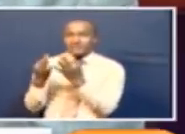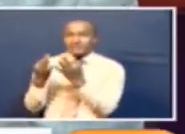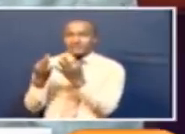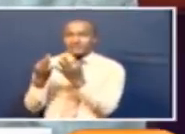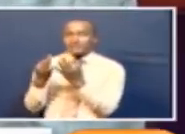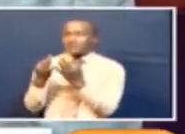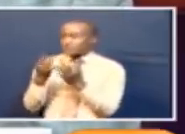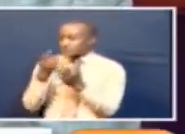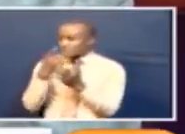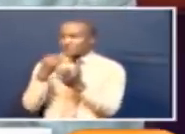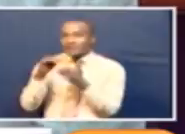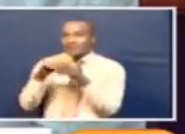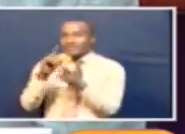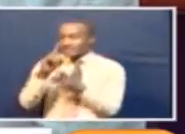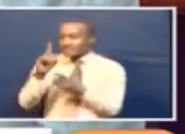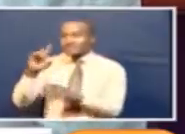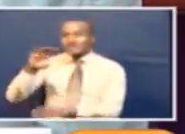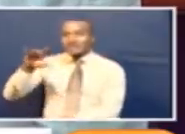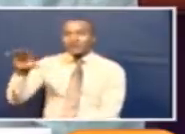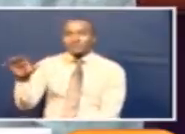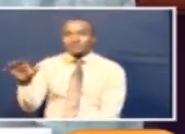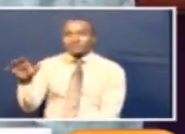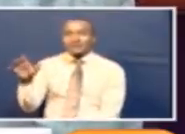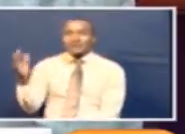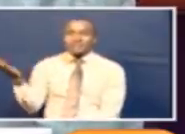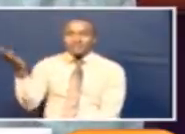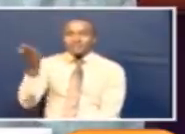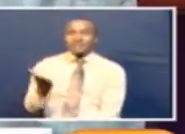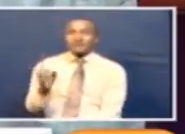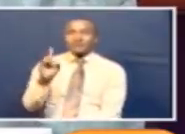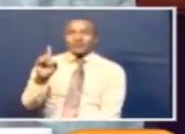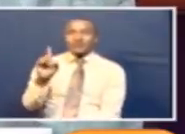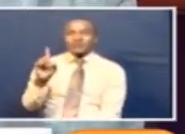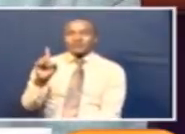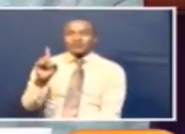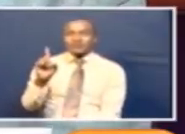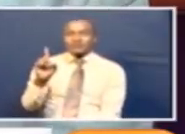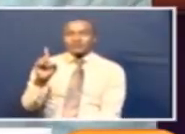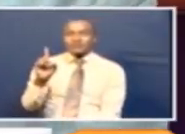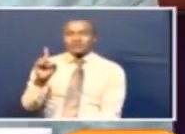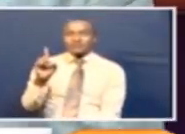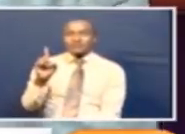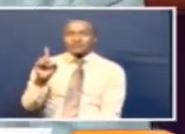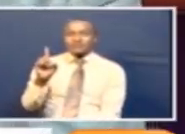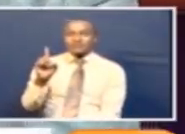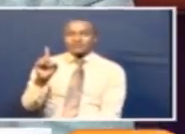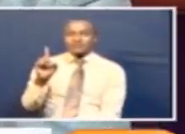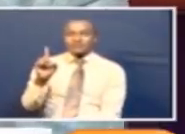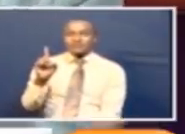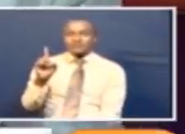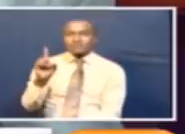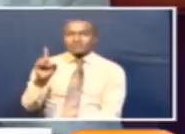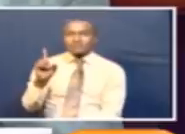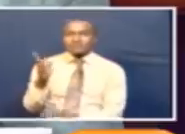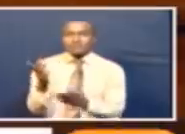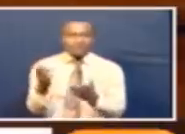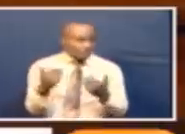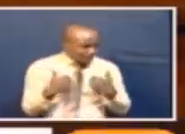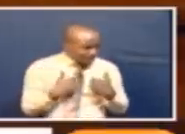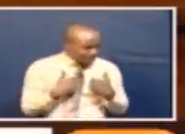medicine doctors in every county. They're just bringing 1. Okay? Do we have them now? We have them